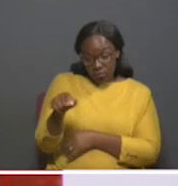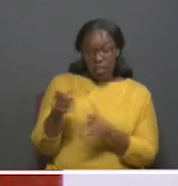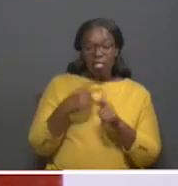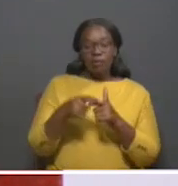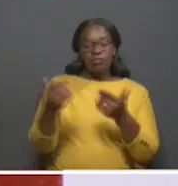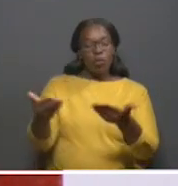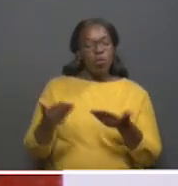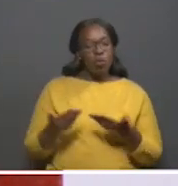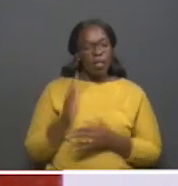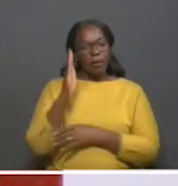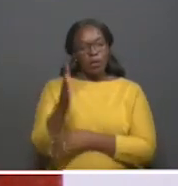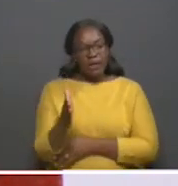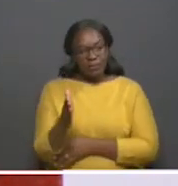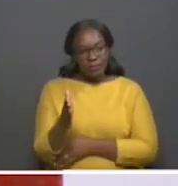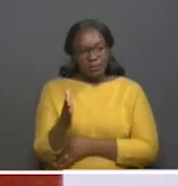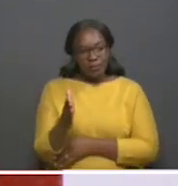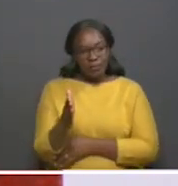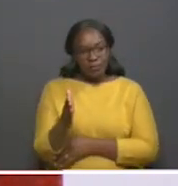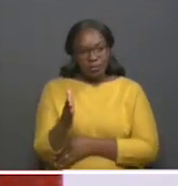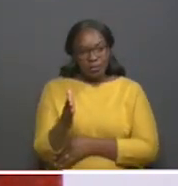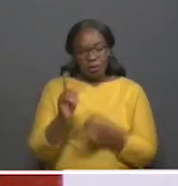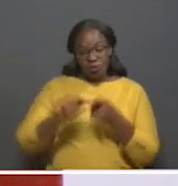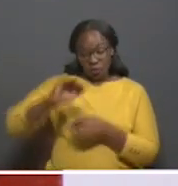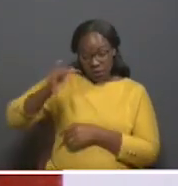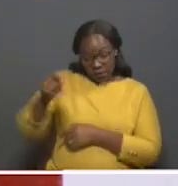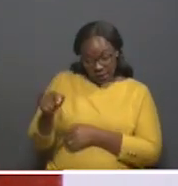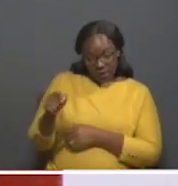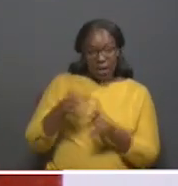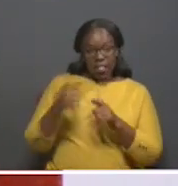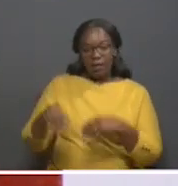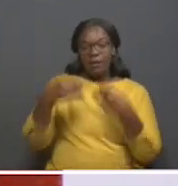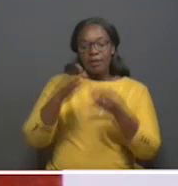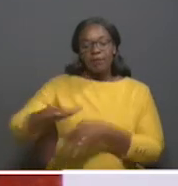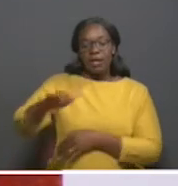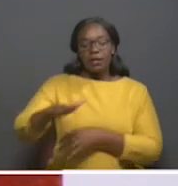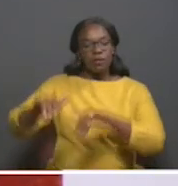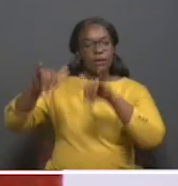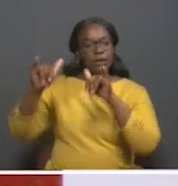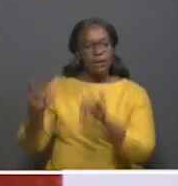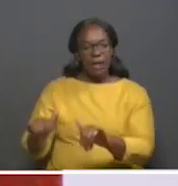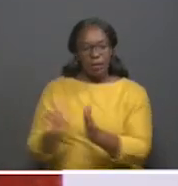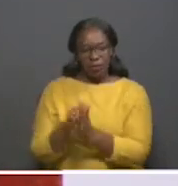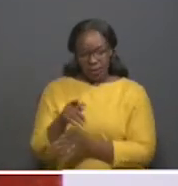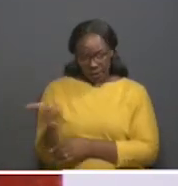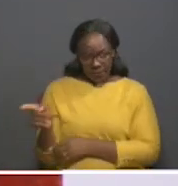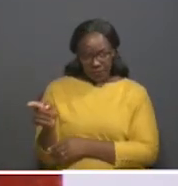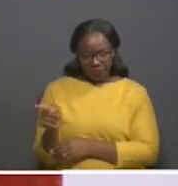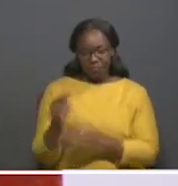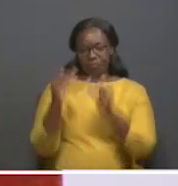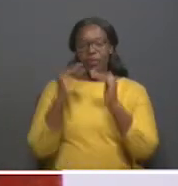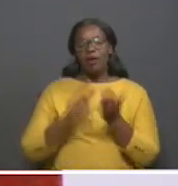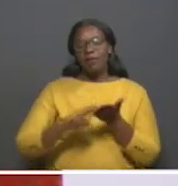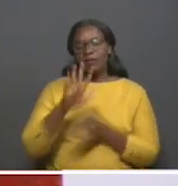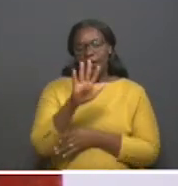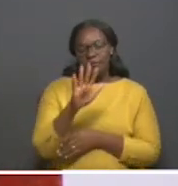him to that city and give him a place to dwell among them." Verse 5 says,